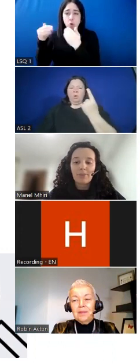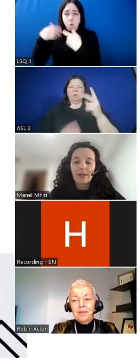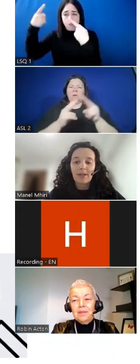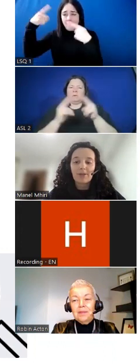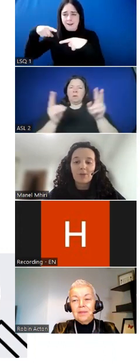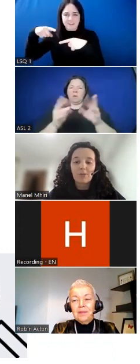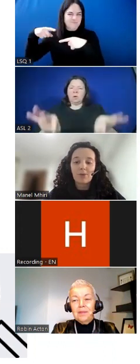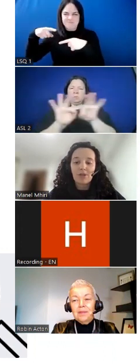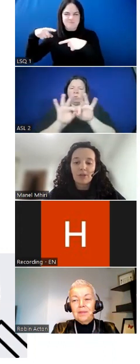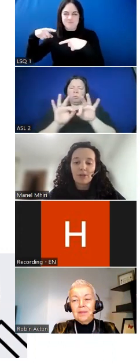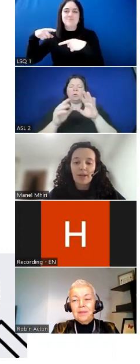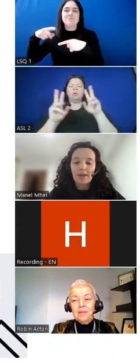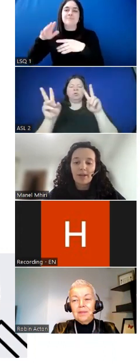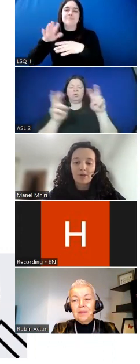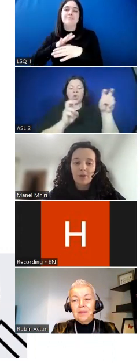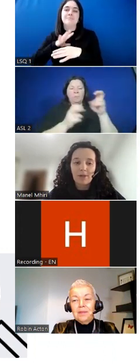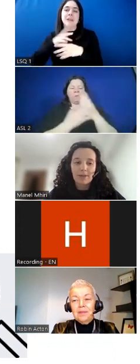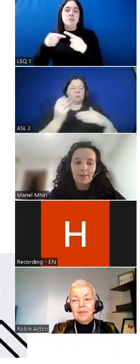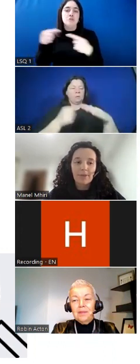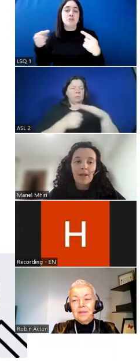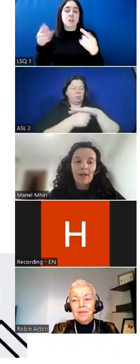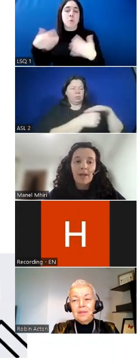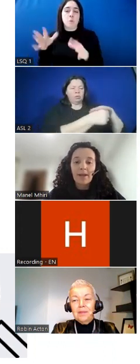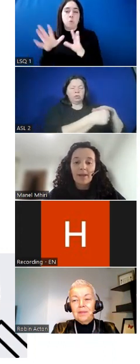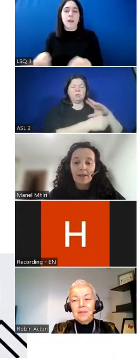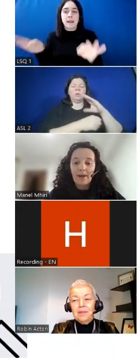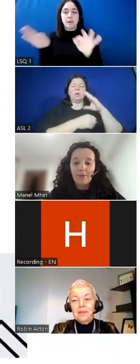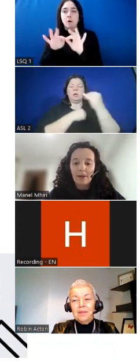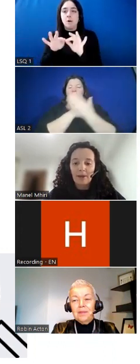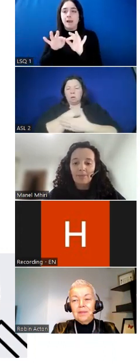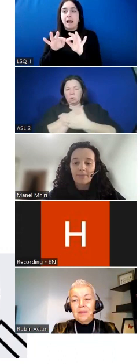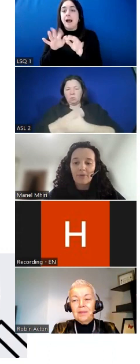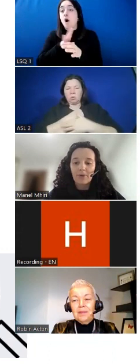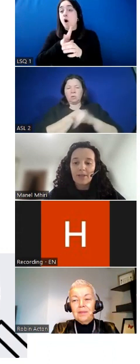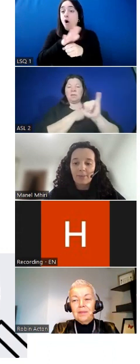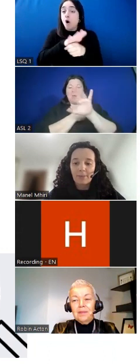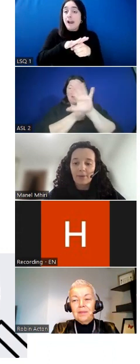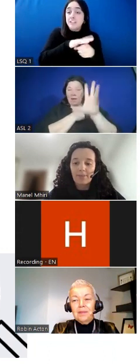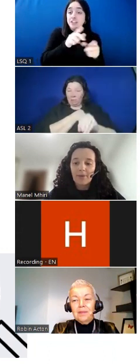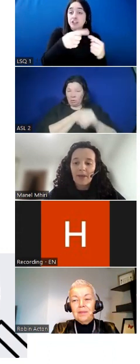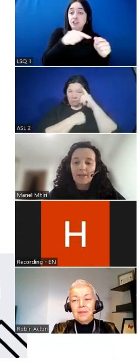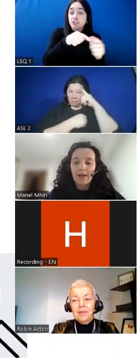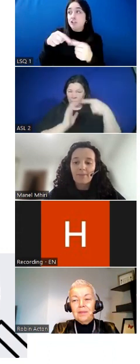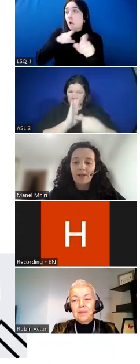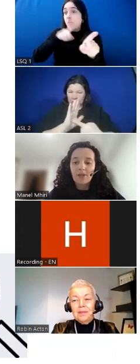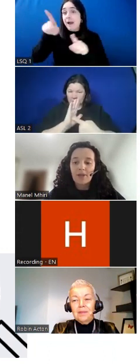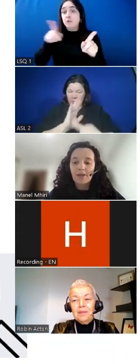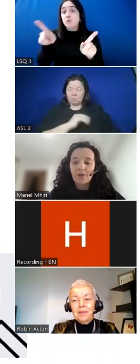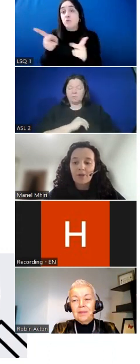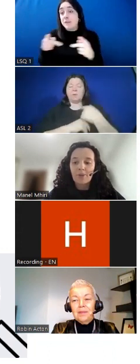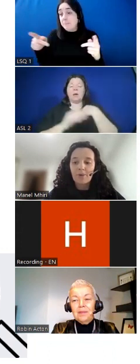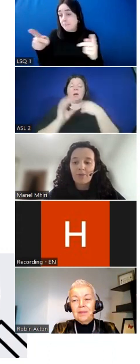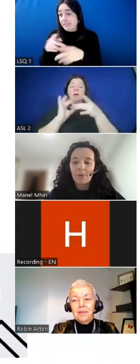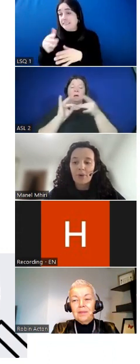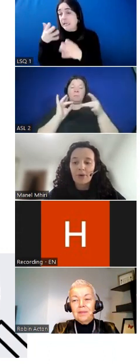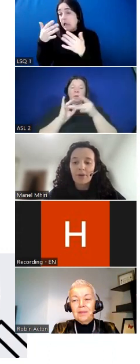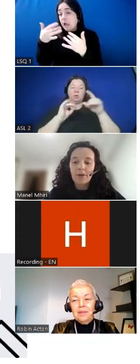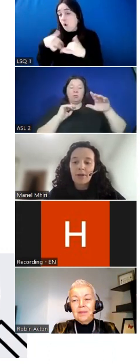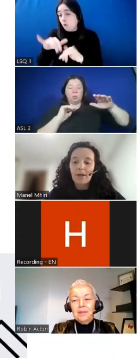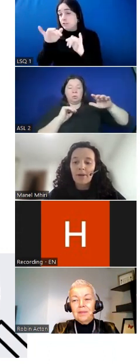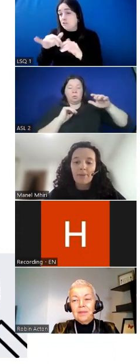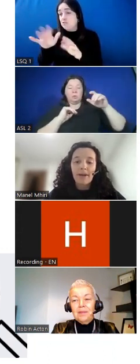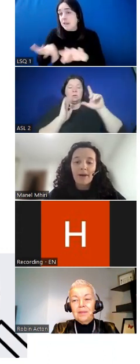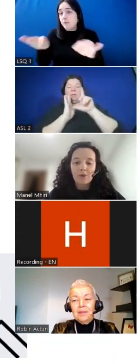important topic in some regions and countries, like in Africa, for example. And I'll mention later some of the